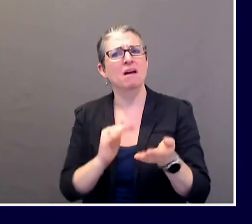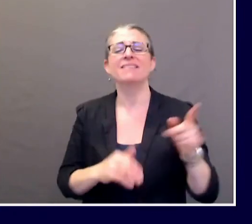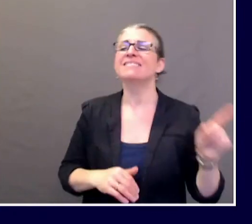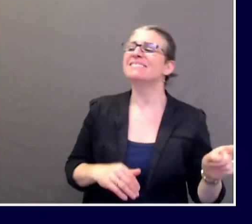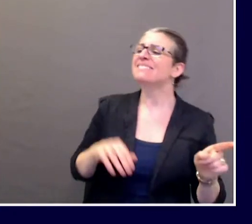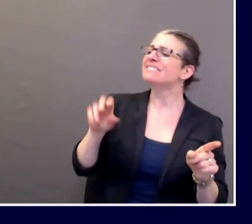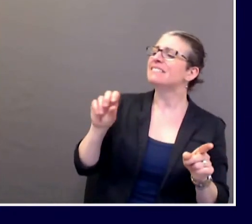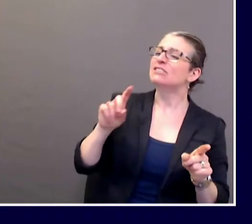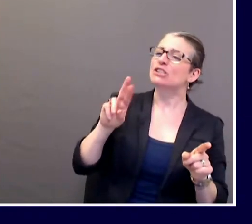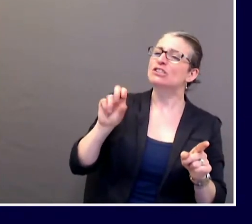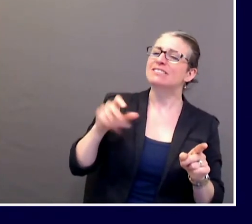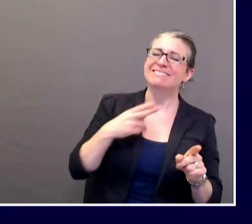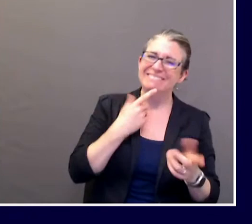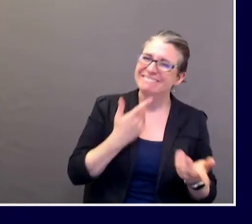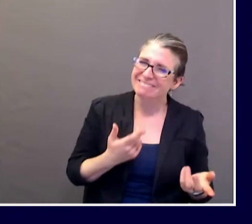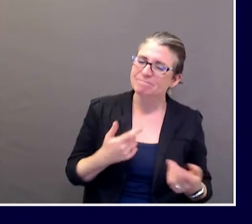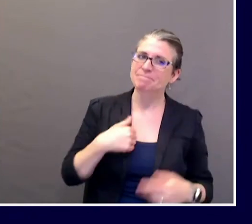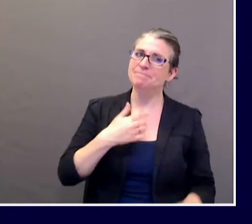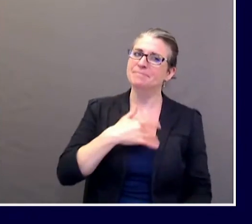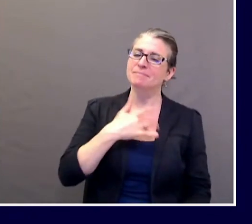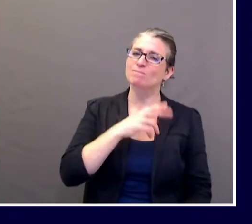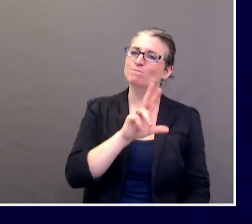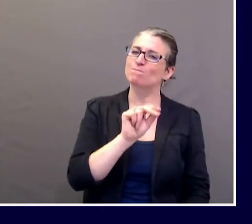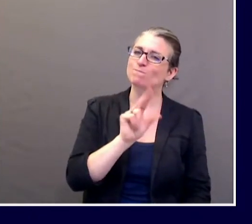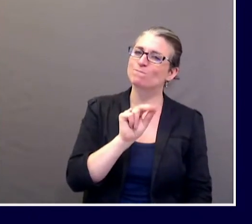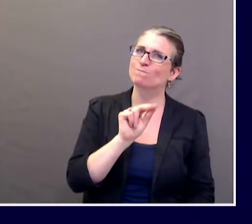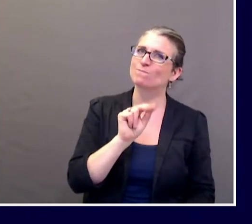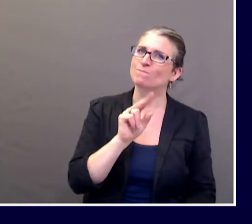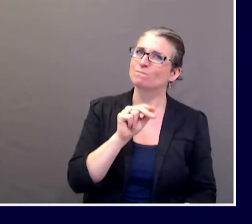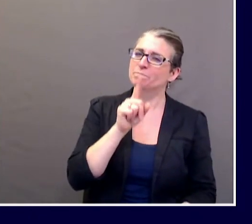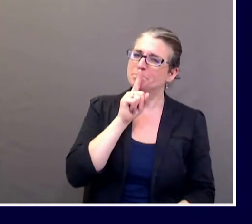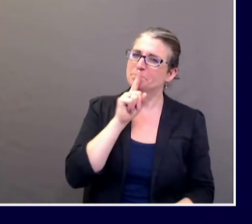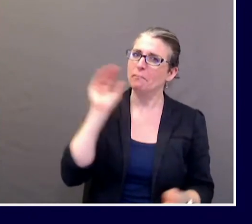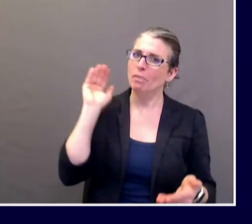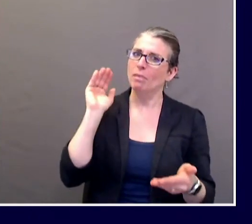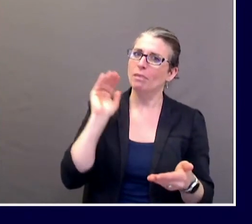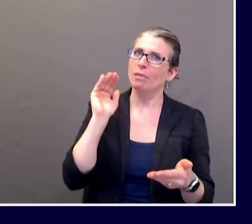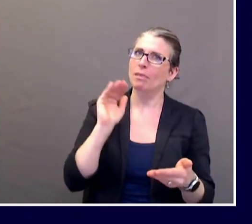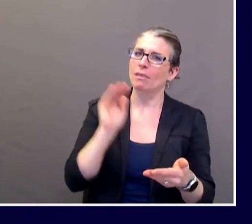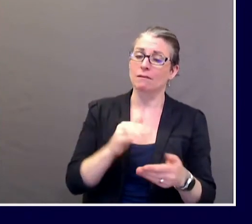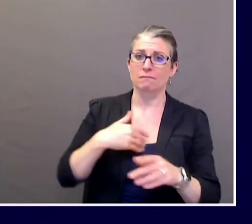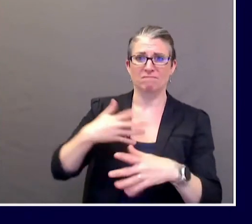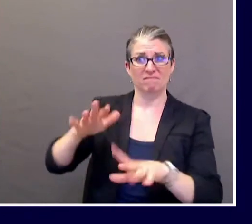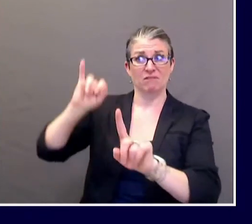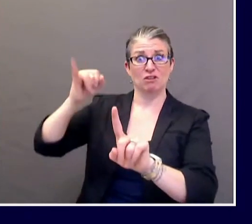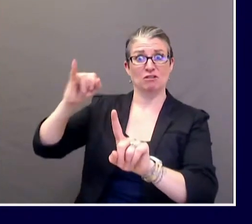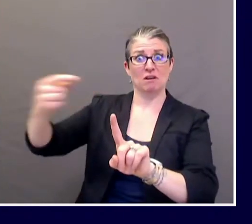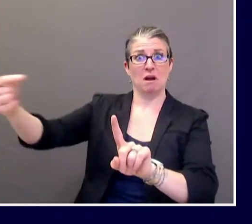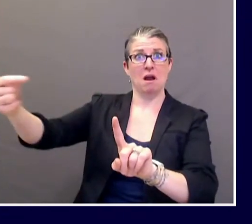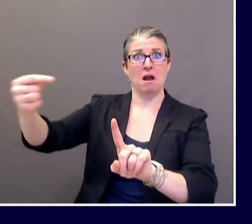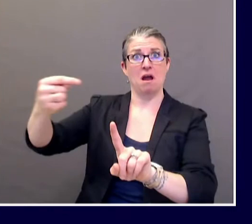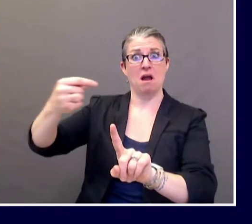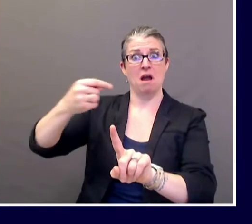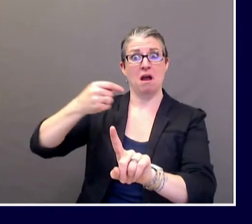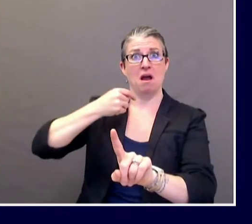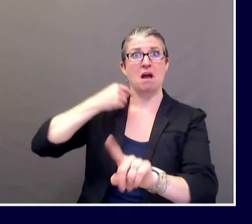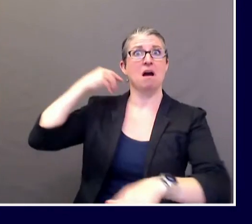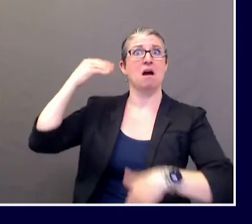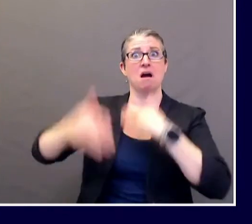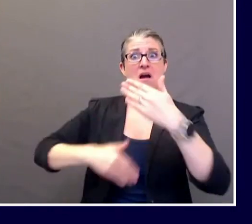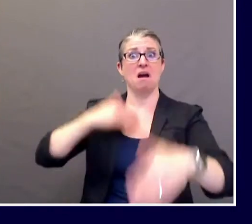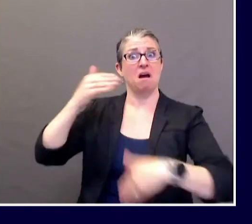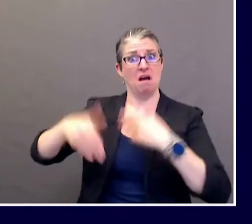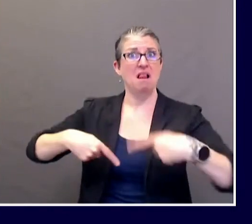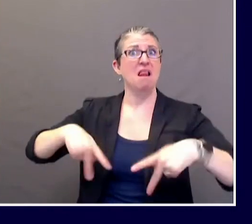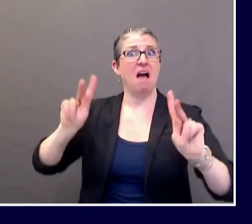J&J vaccine starting on Saturday, our numbers of daily vaccines administered have started ticking back upward. That being said,